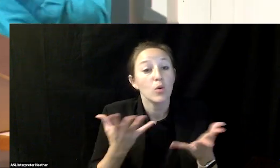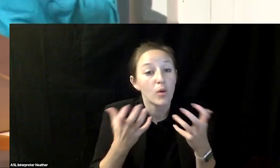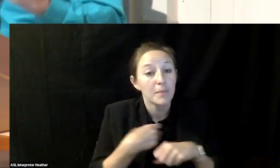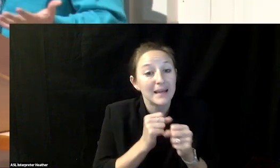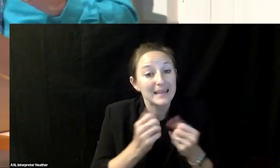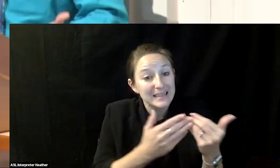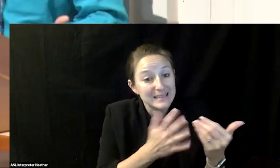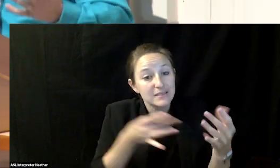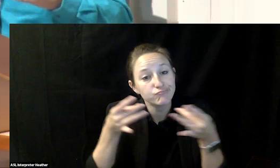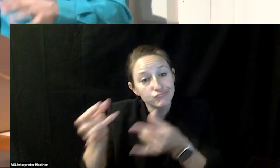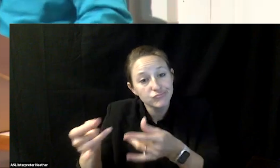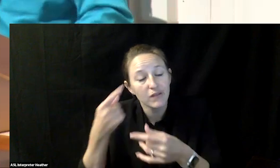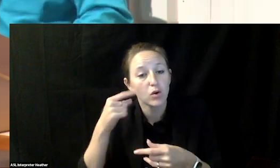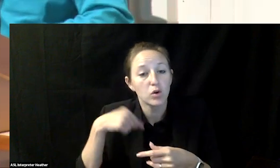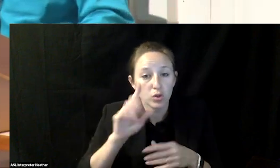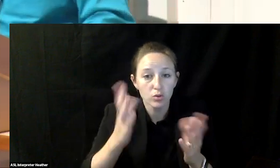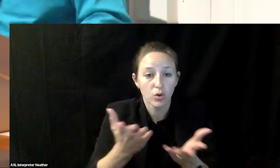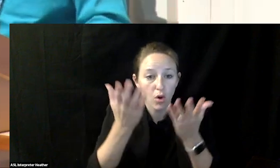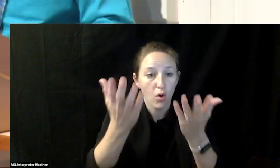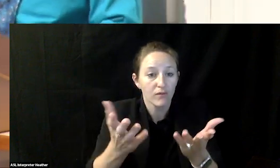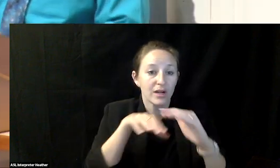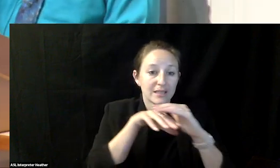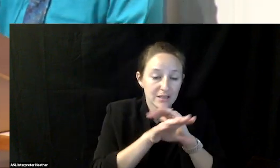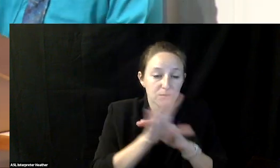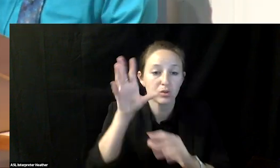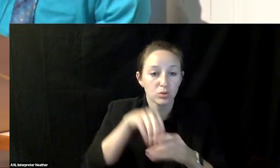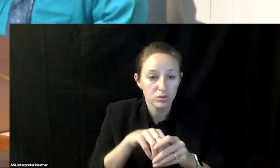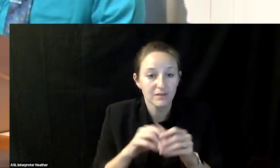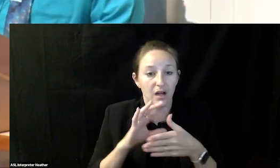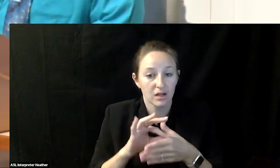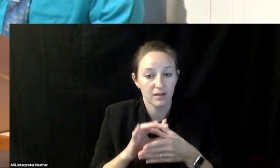seamless for you to author accessible, inclusive content.